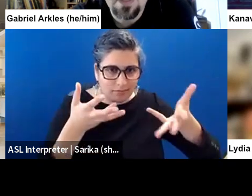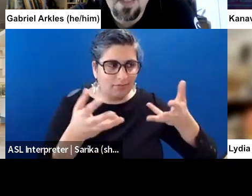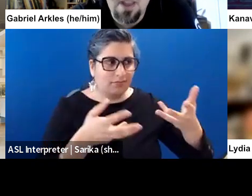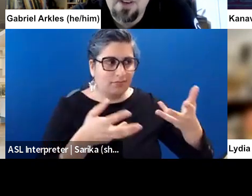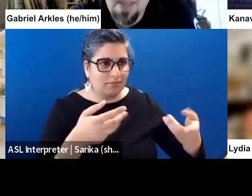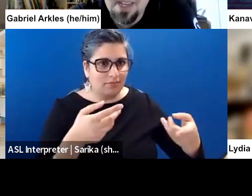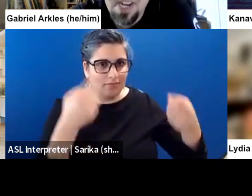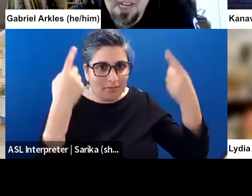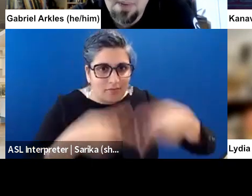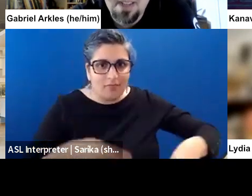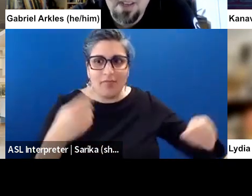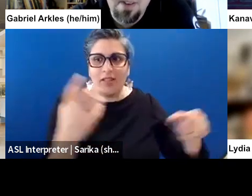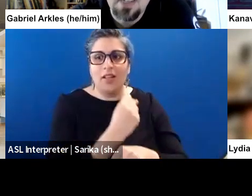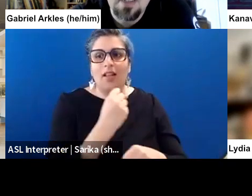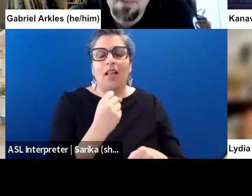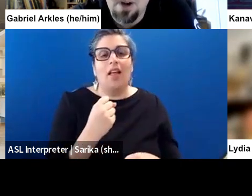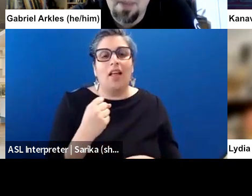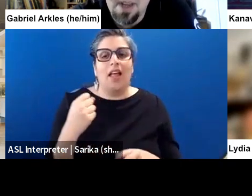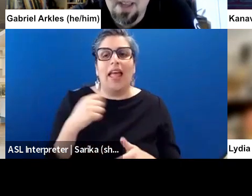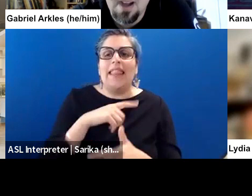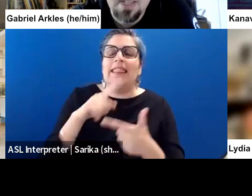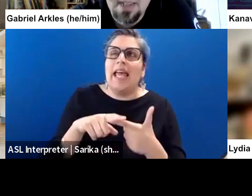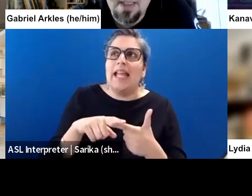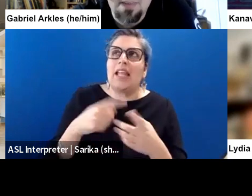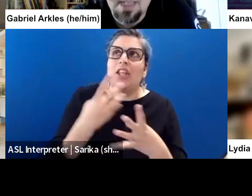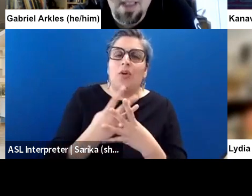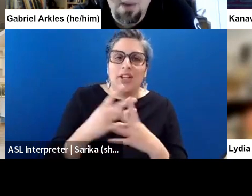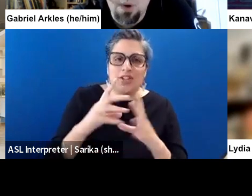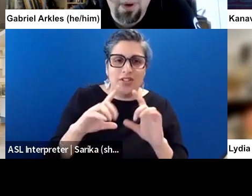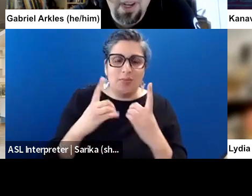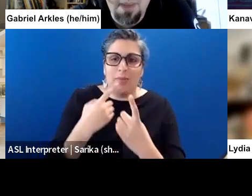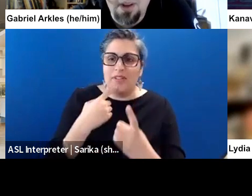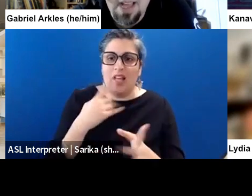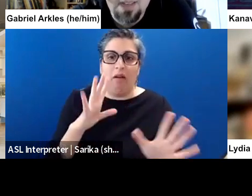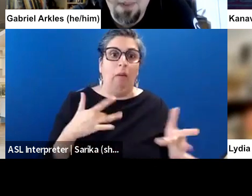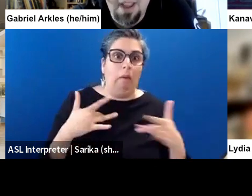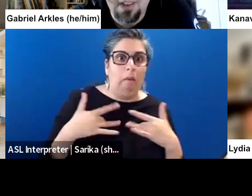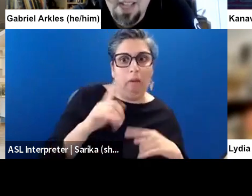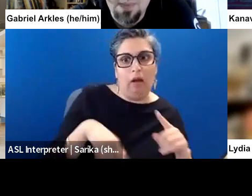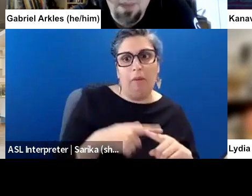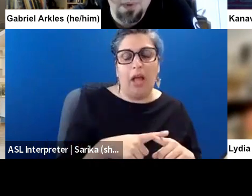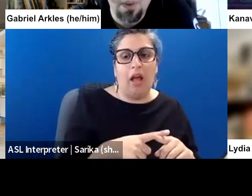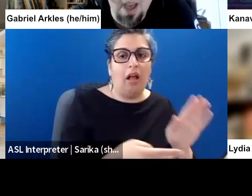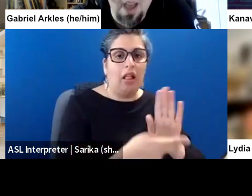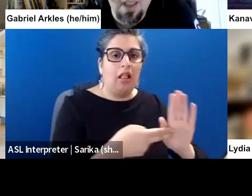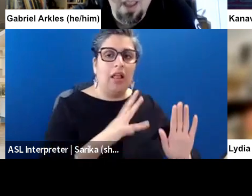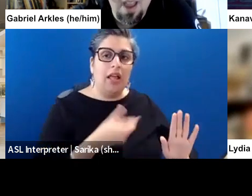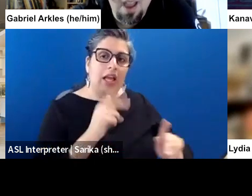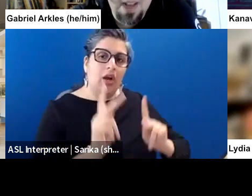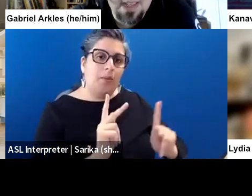they then told us they couldn't make the change because the corrections department had contacted them and said they were worried about classifying trans people who